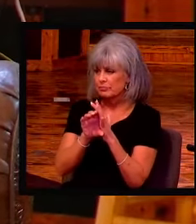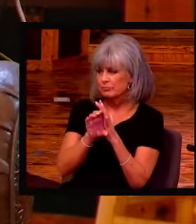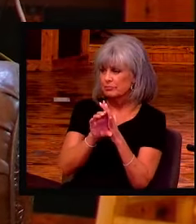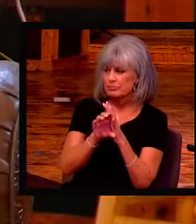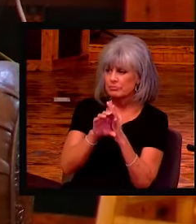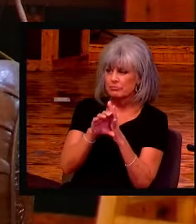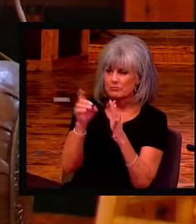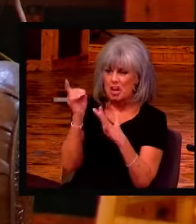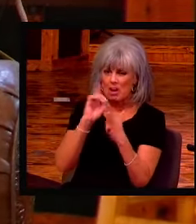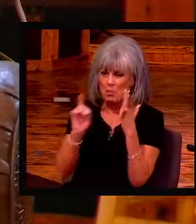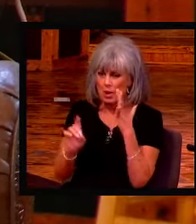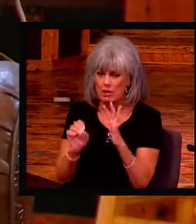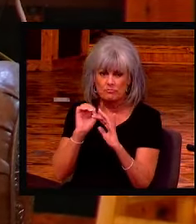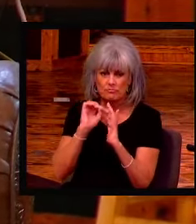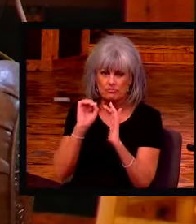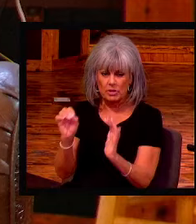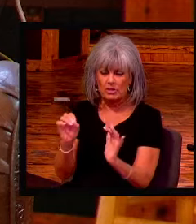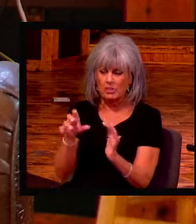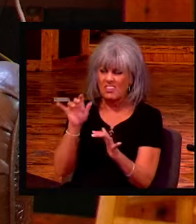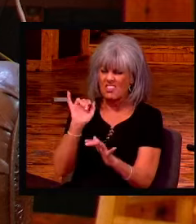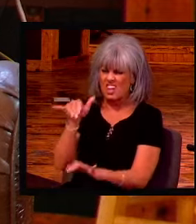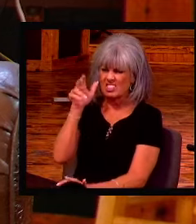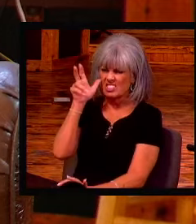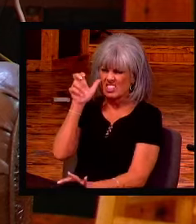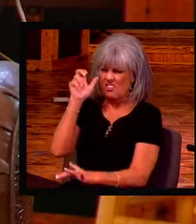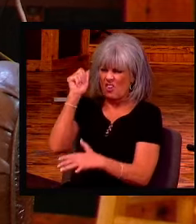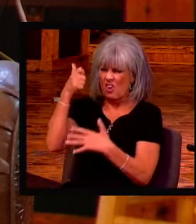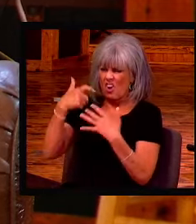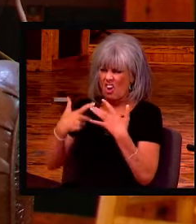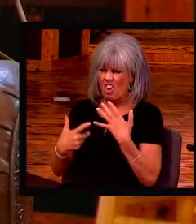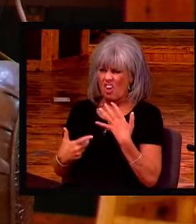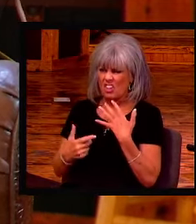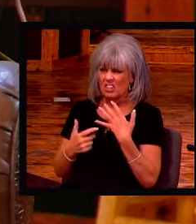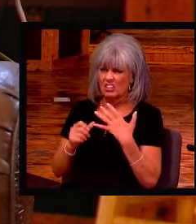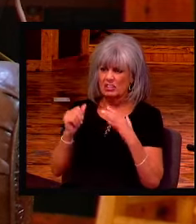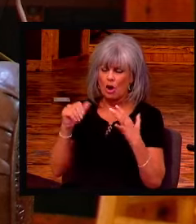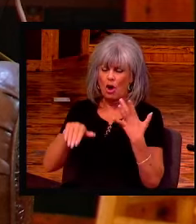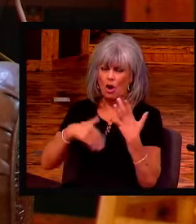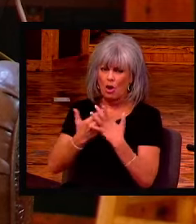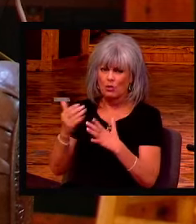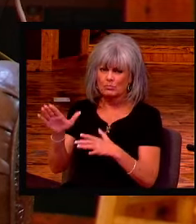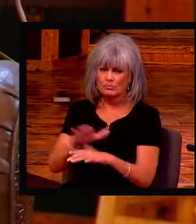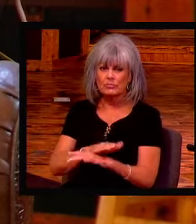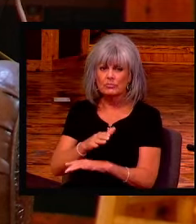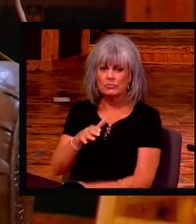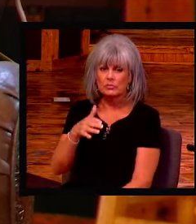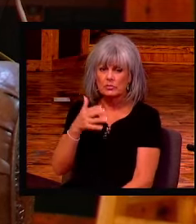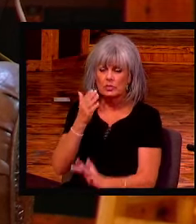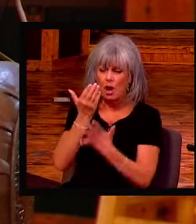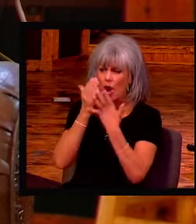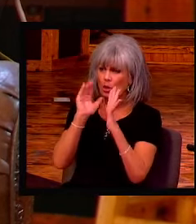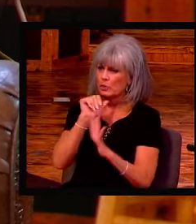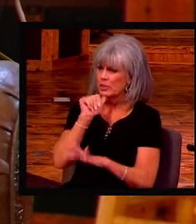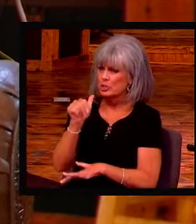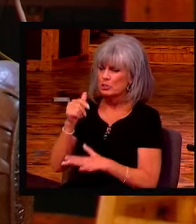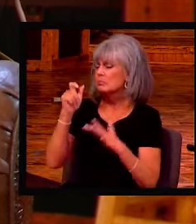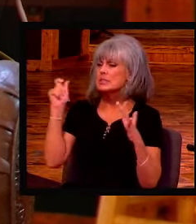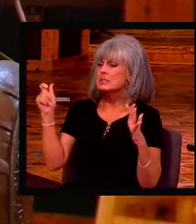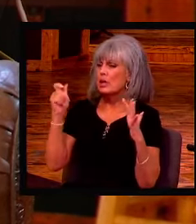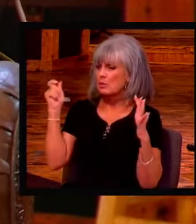pumpkins. That's the devil, all of it. So Halloween is not supposed to be celebrated.